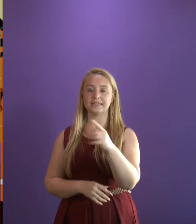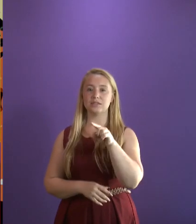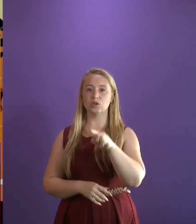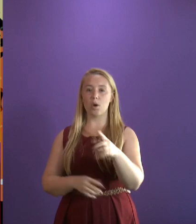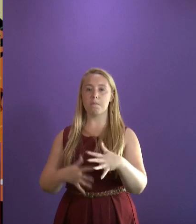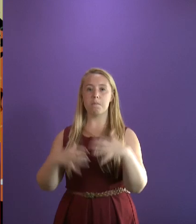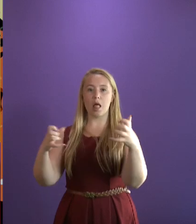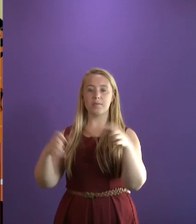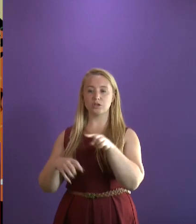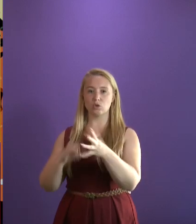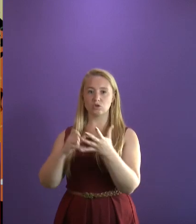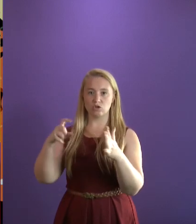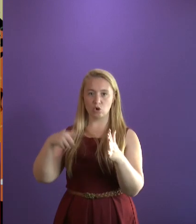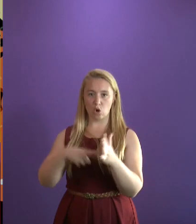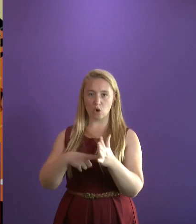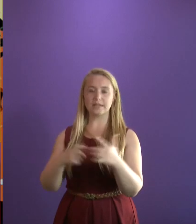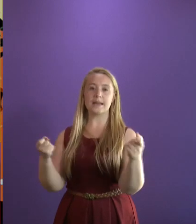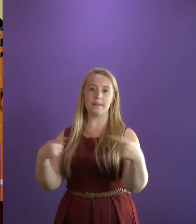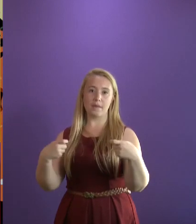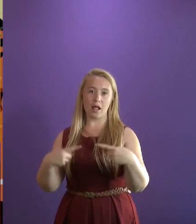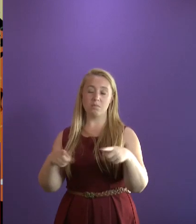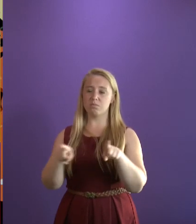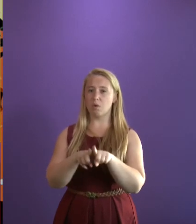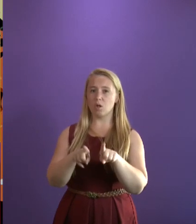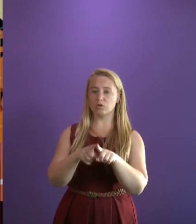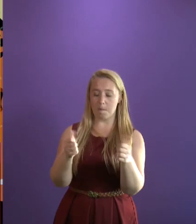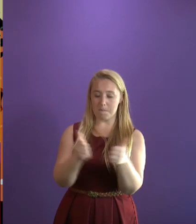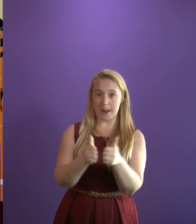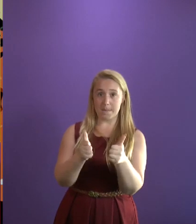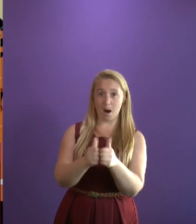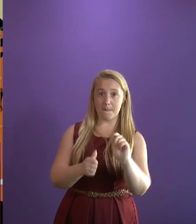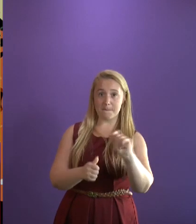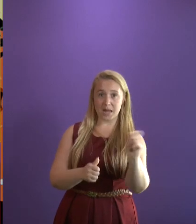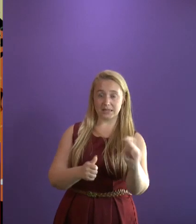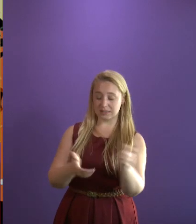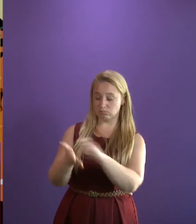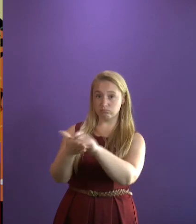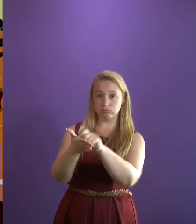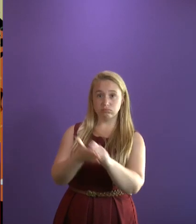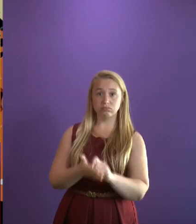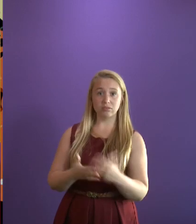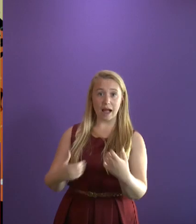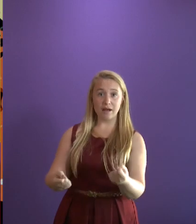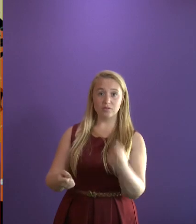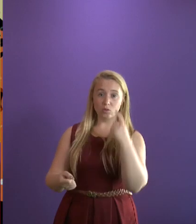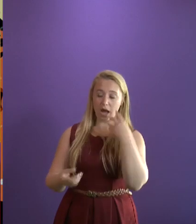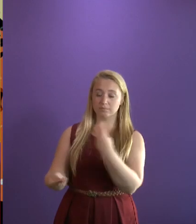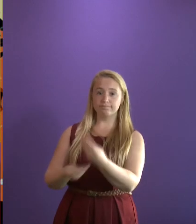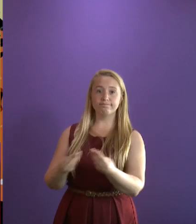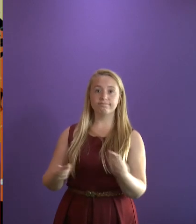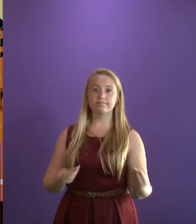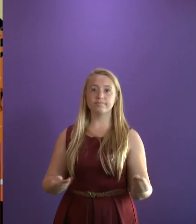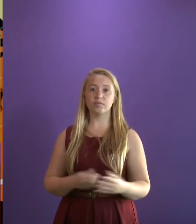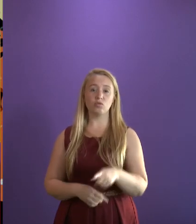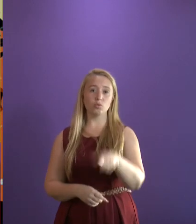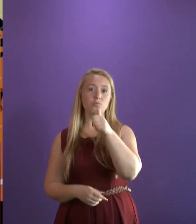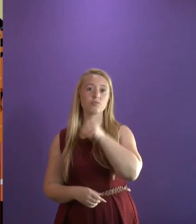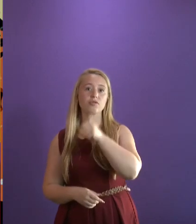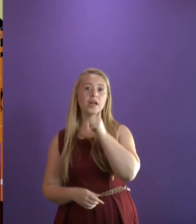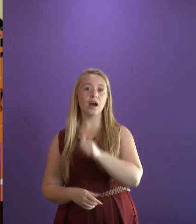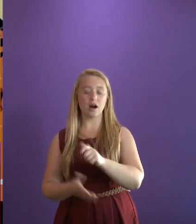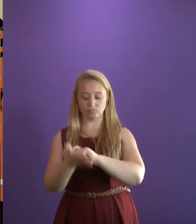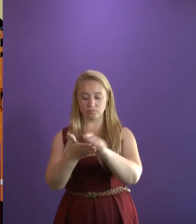sws2019@parliament.scot. There's also pen and paper lying around across all the desks. So if you would like or prefer to